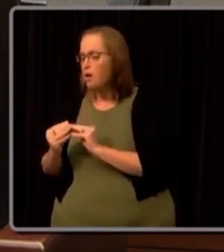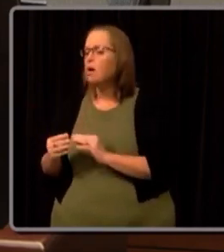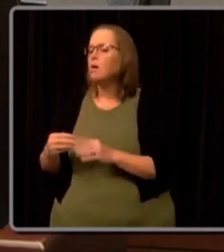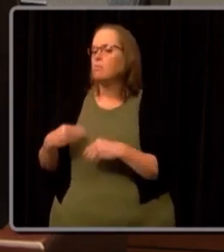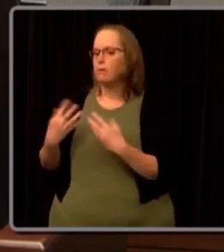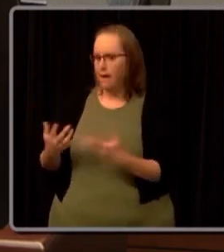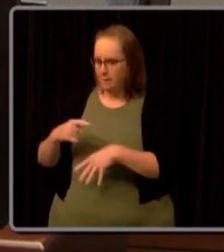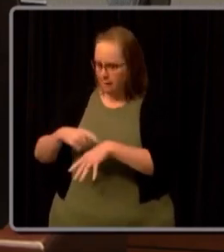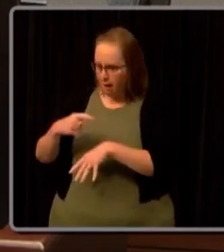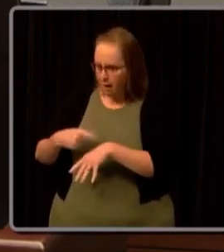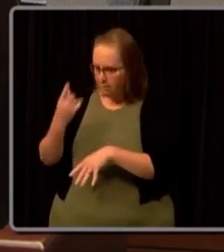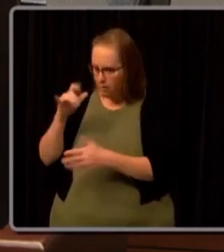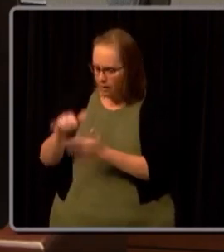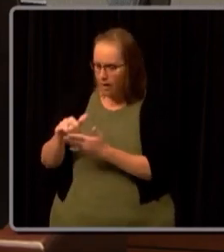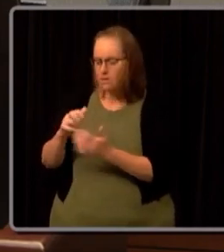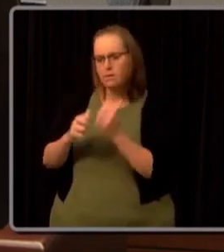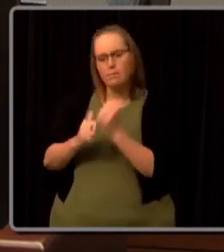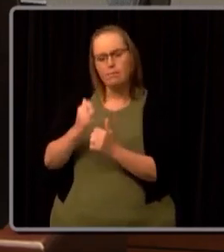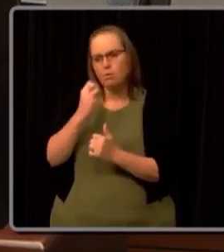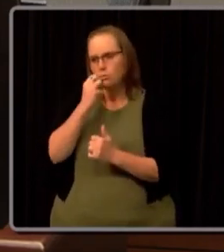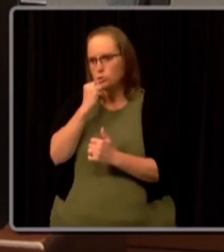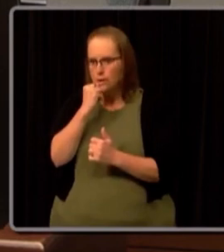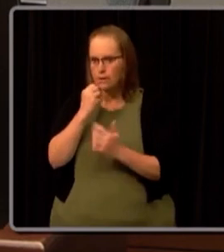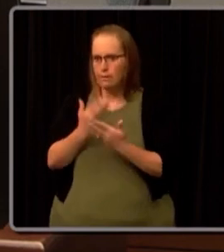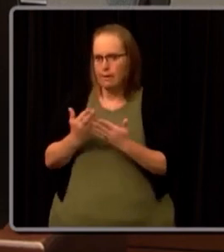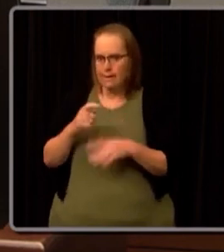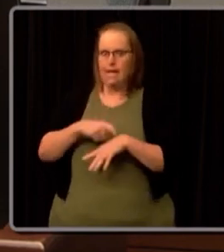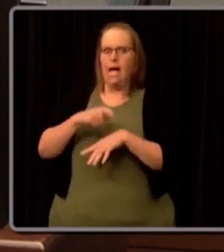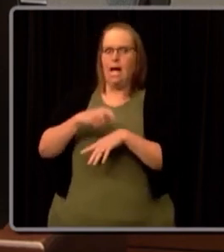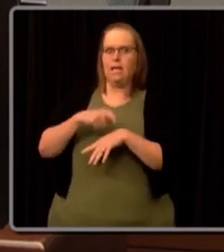that, which is the most critical thing, as you know, time in a classroom.